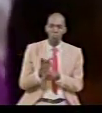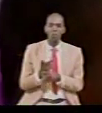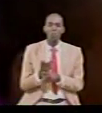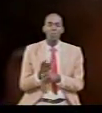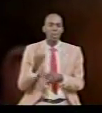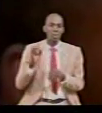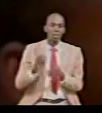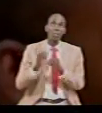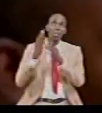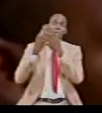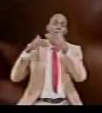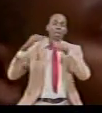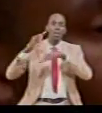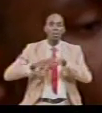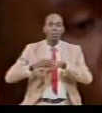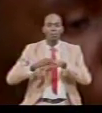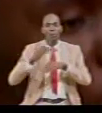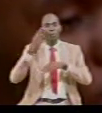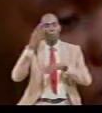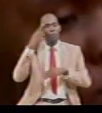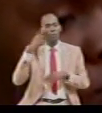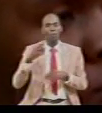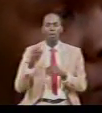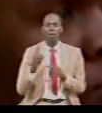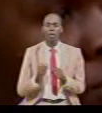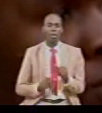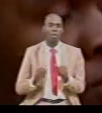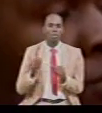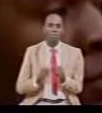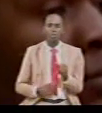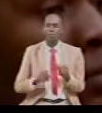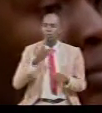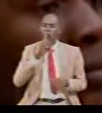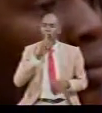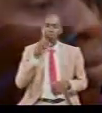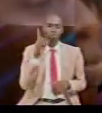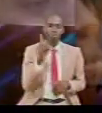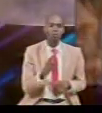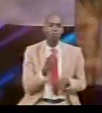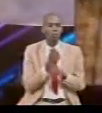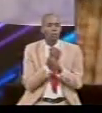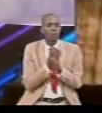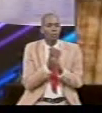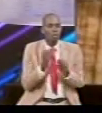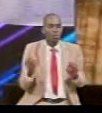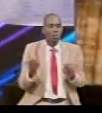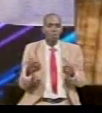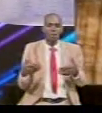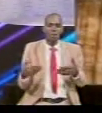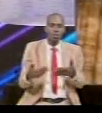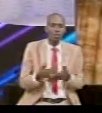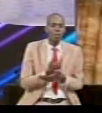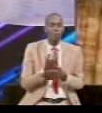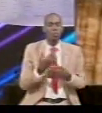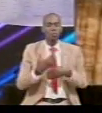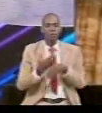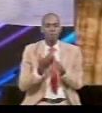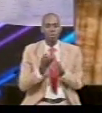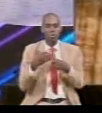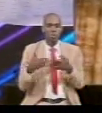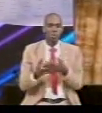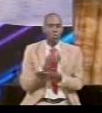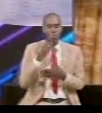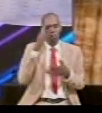heaven. In heaven for every genuine, born again, new creature, new